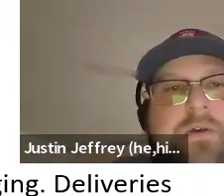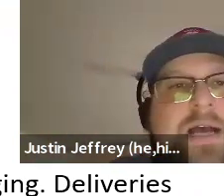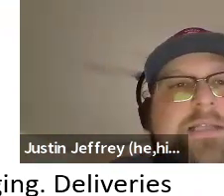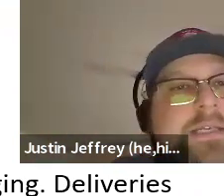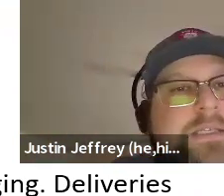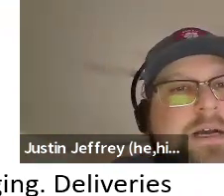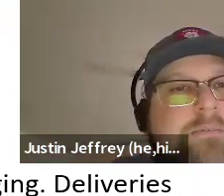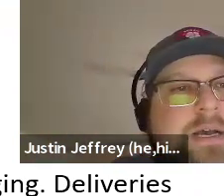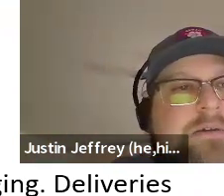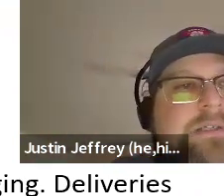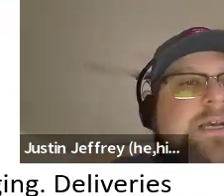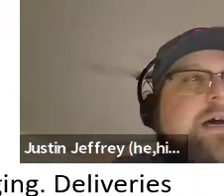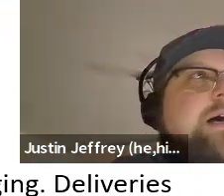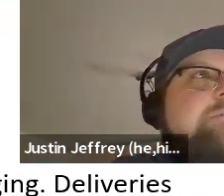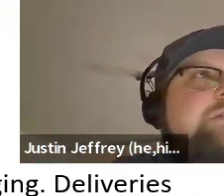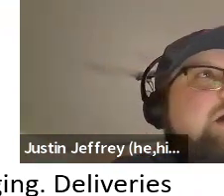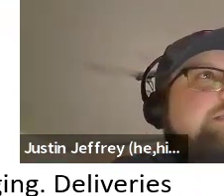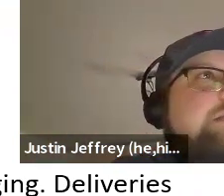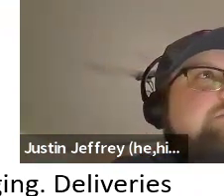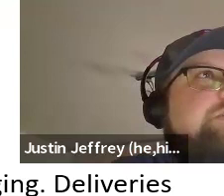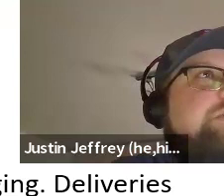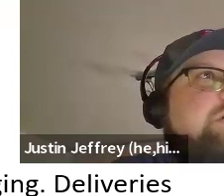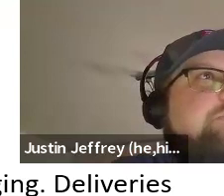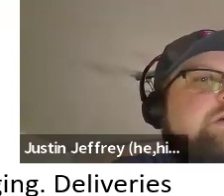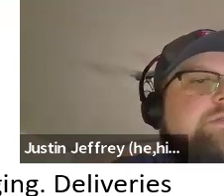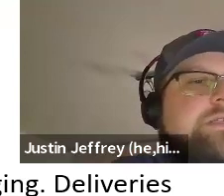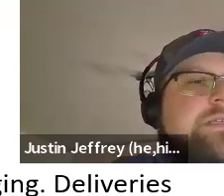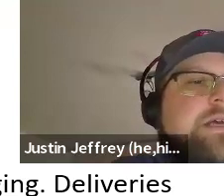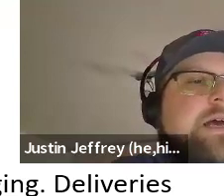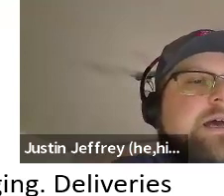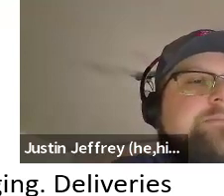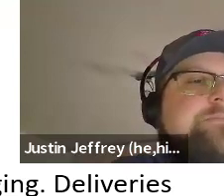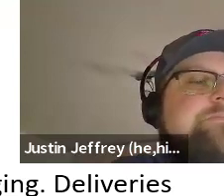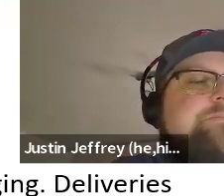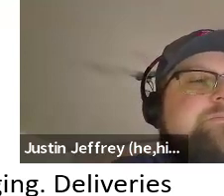I know I did talk about naloxone, which is the overdose